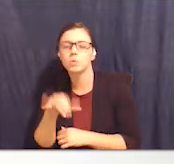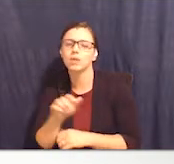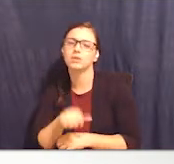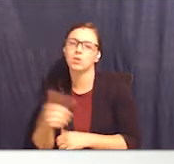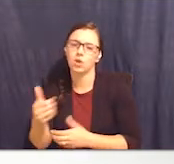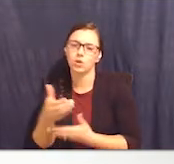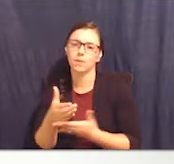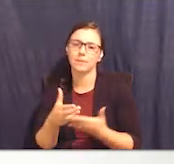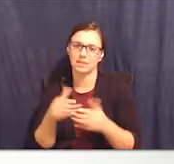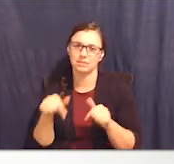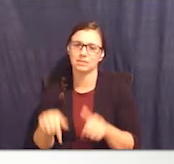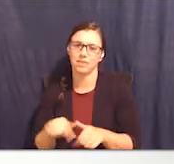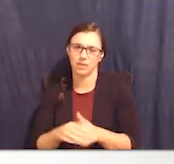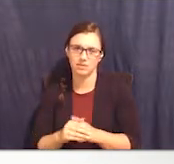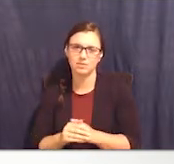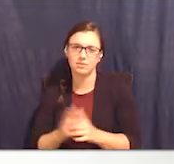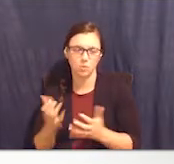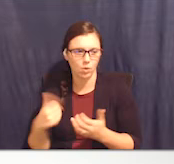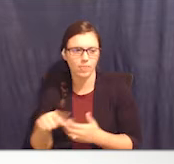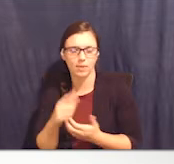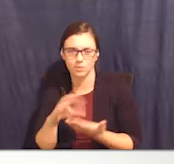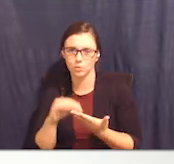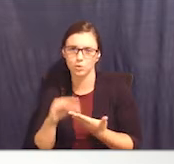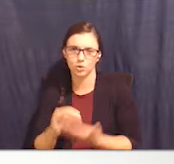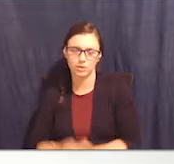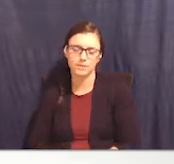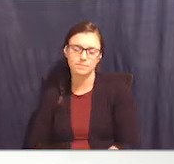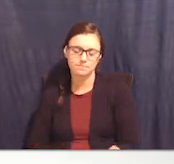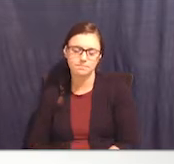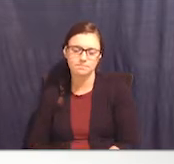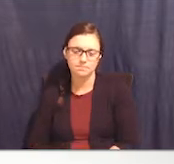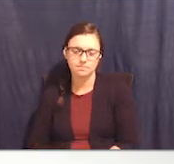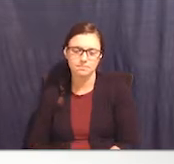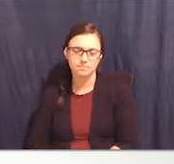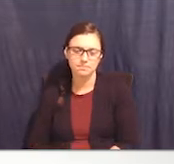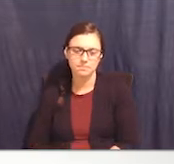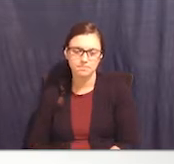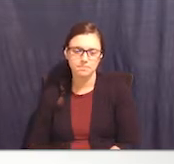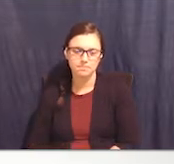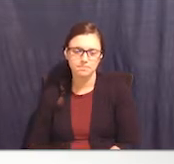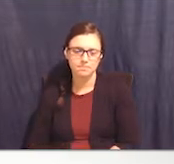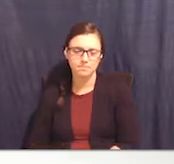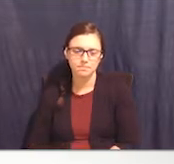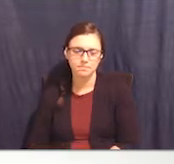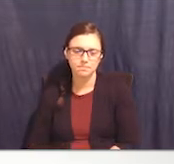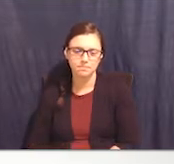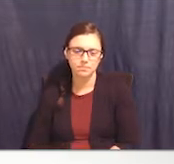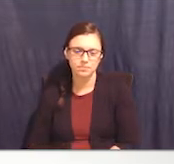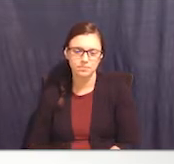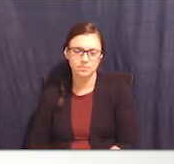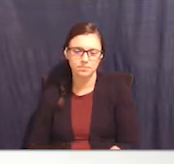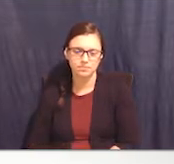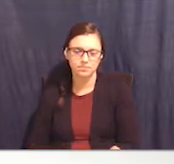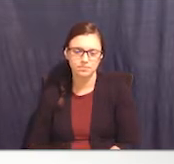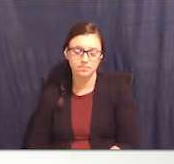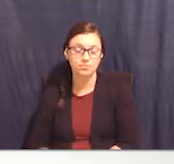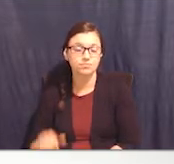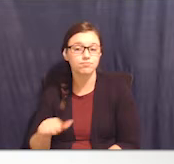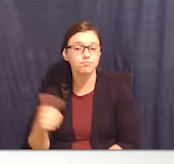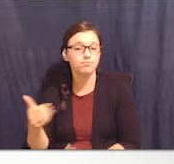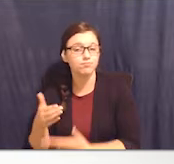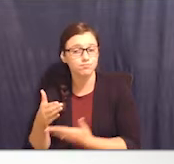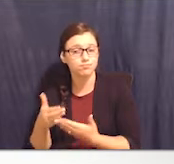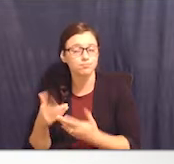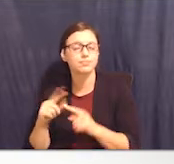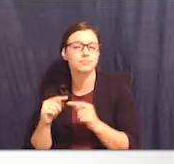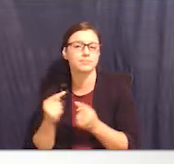We do fund these programs for schools. Our schools can get up to $3,000 a